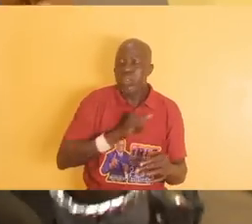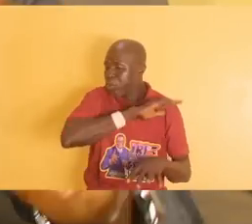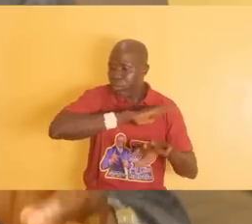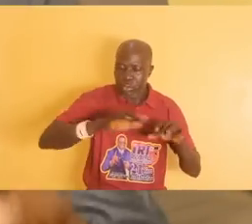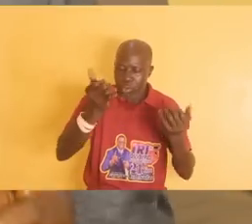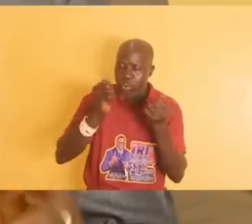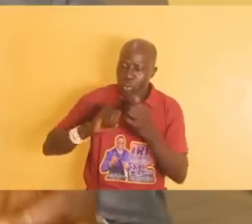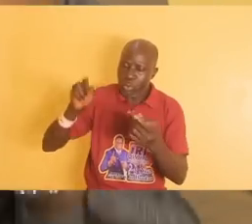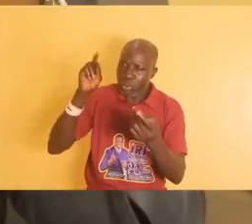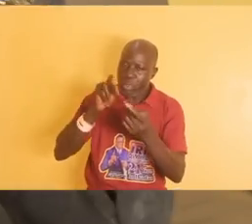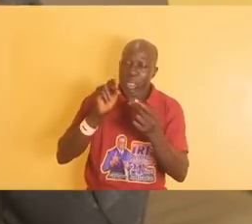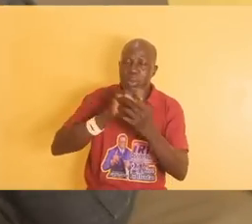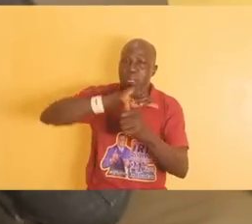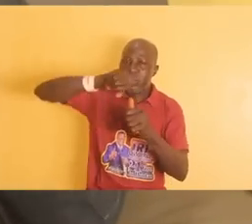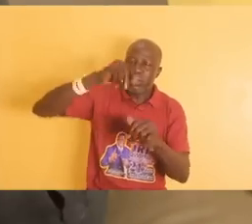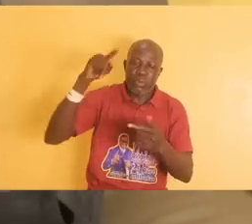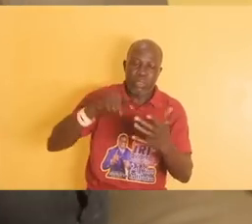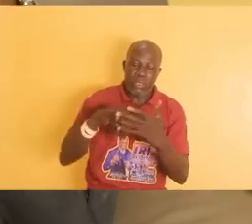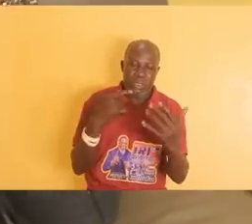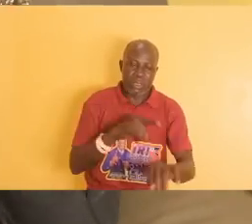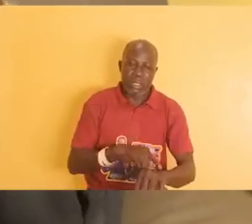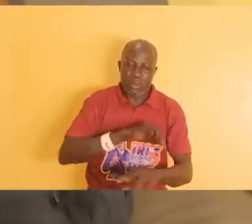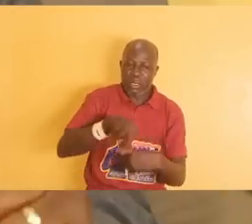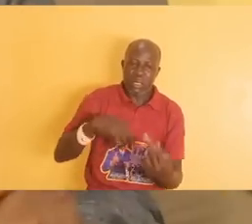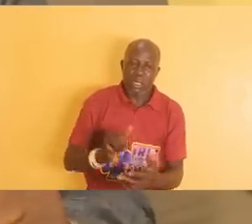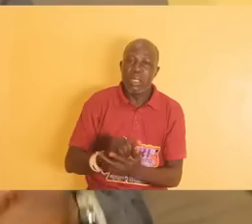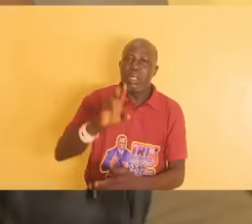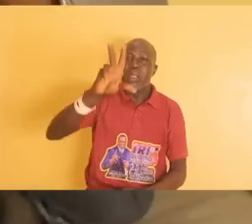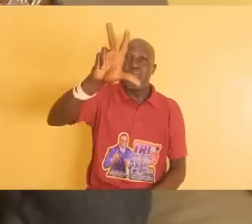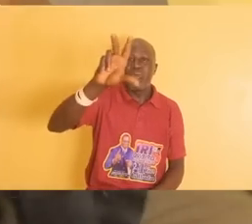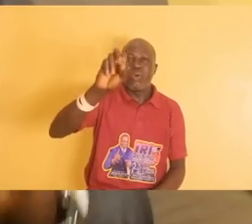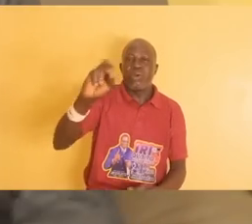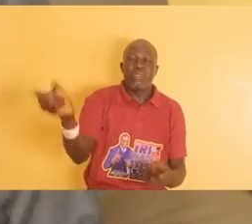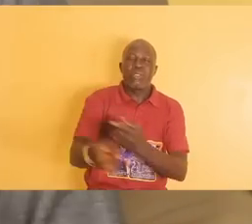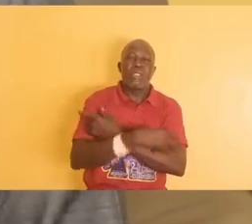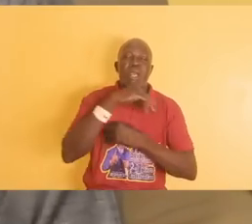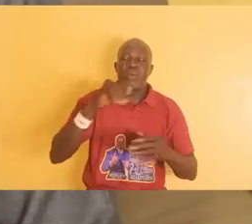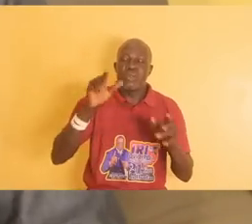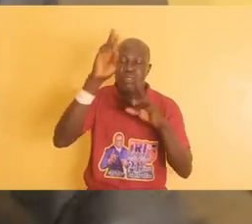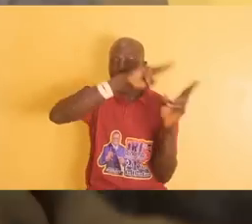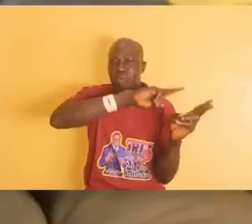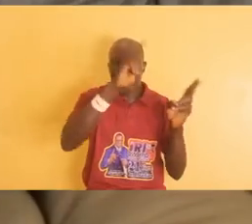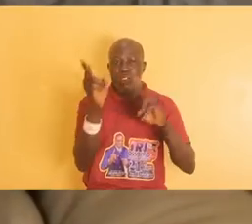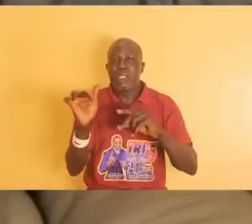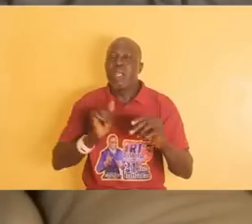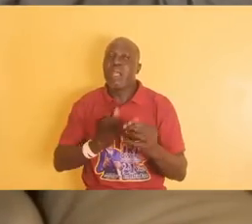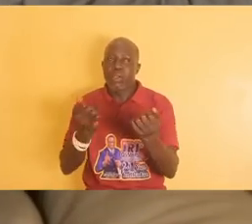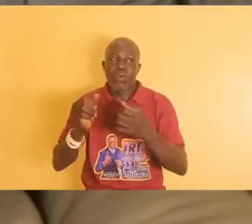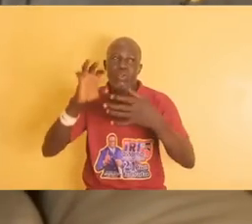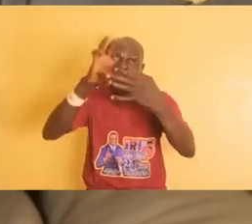You may not tap from the anointing this time around. This 30 days of the video. I want you to